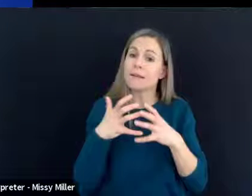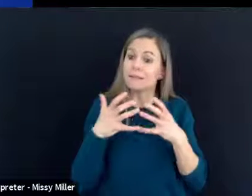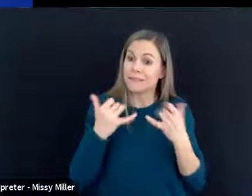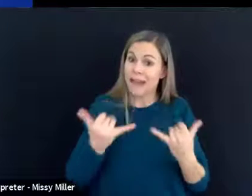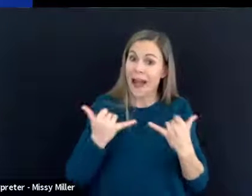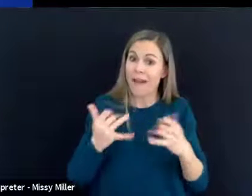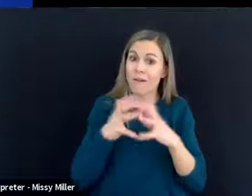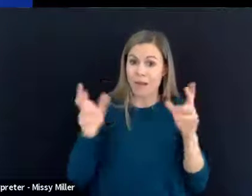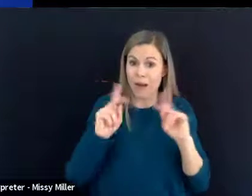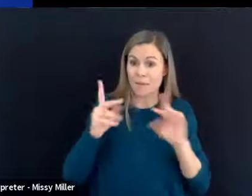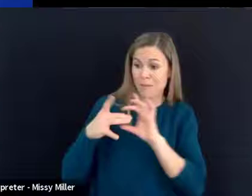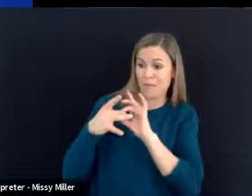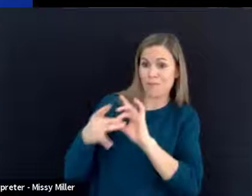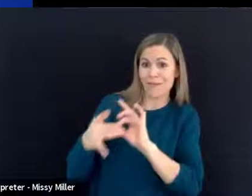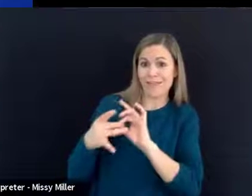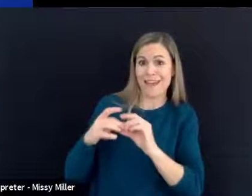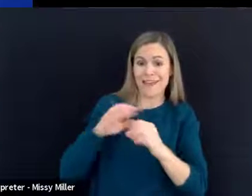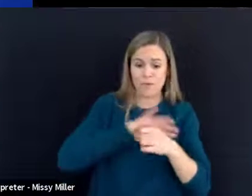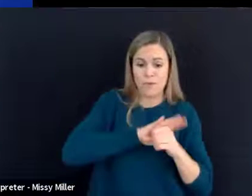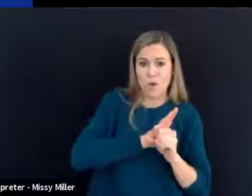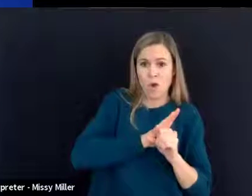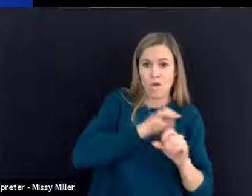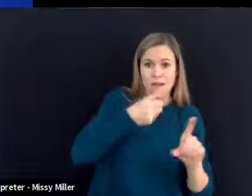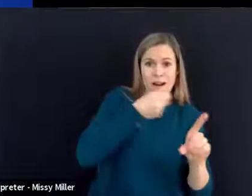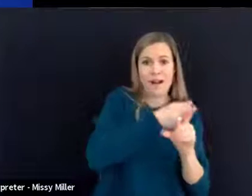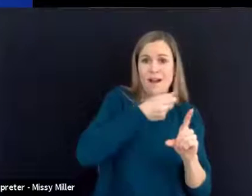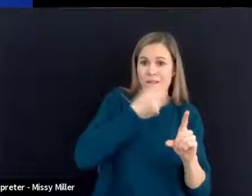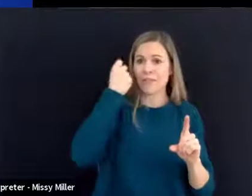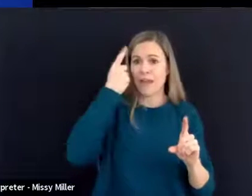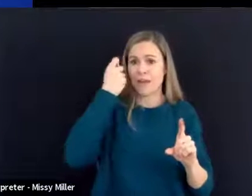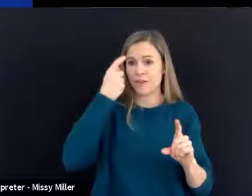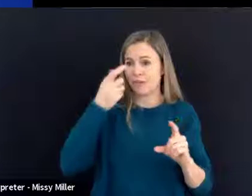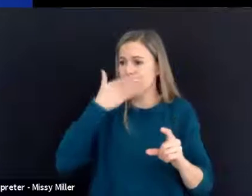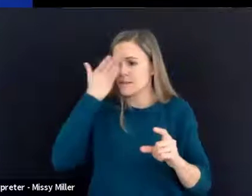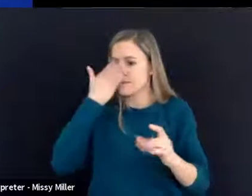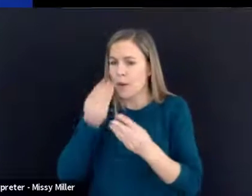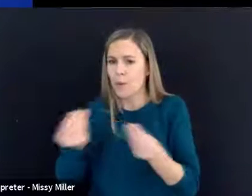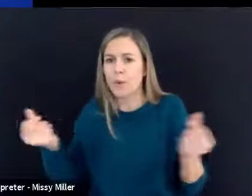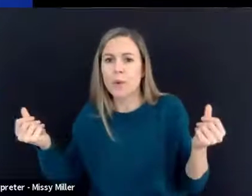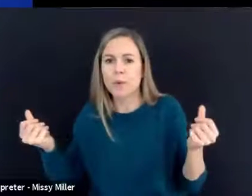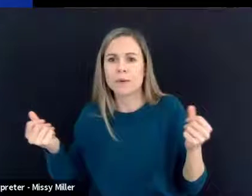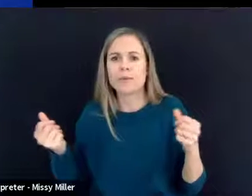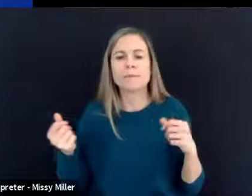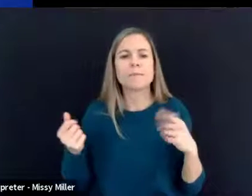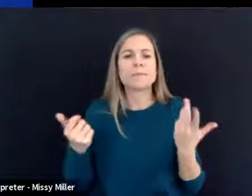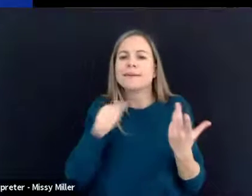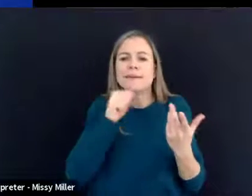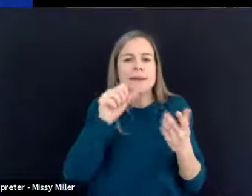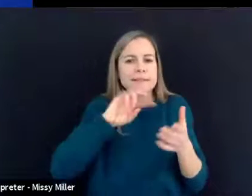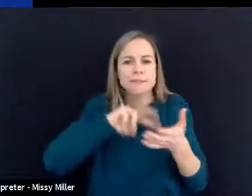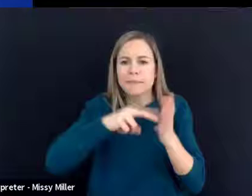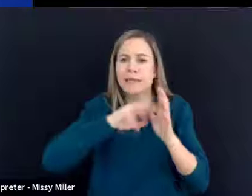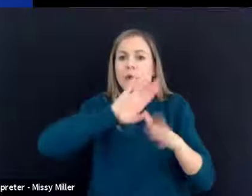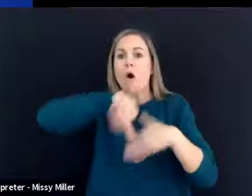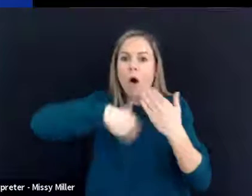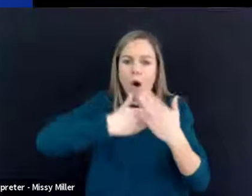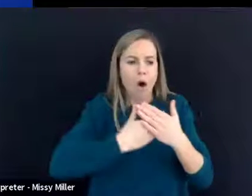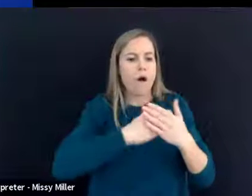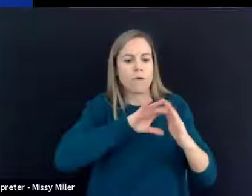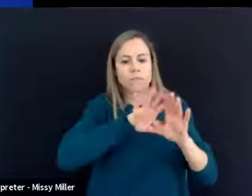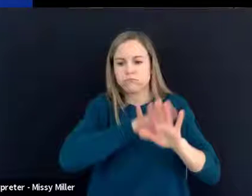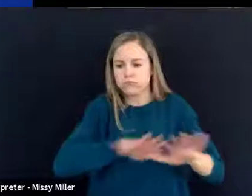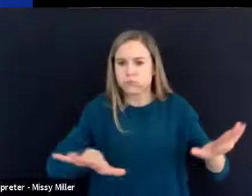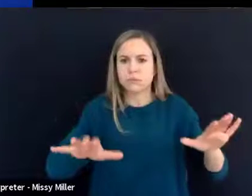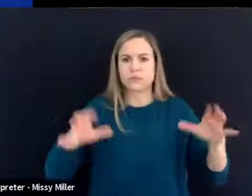to that. It's not 100% of learners who have charge, but it